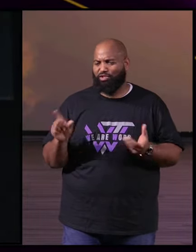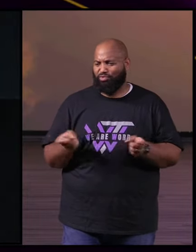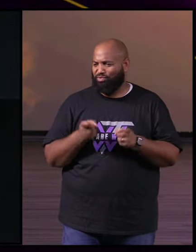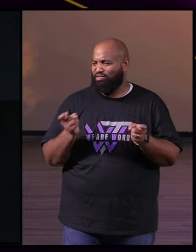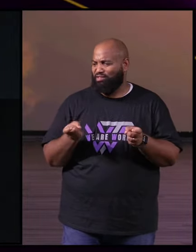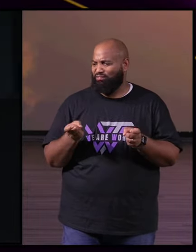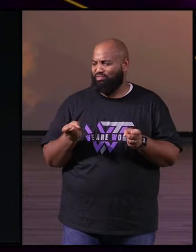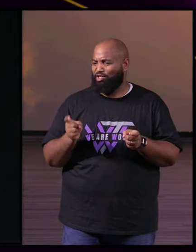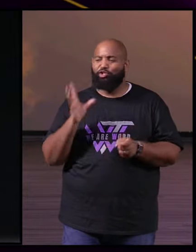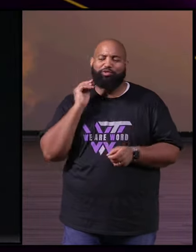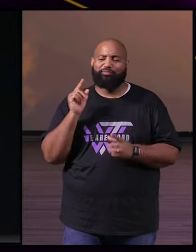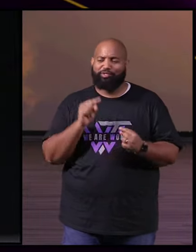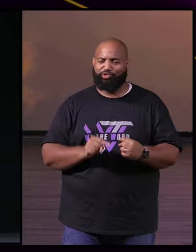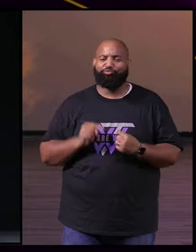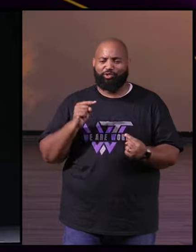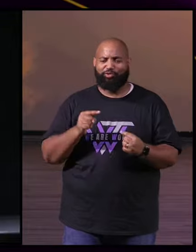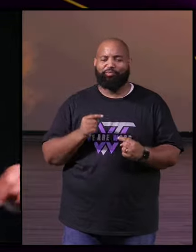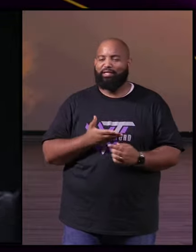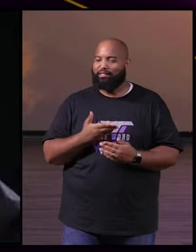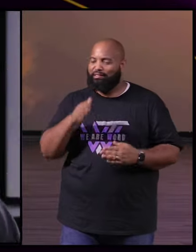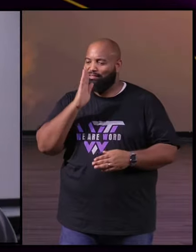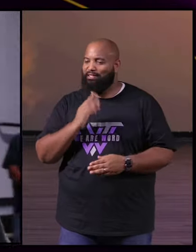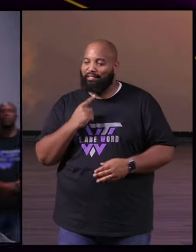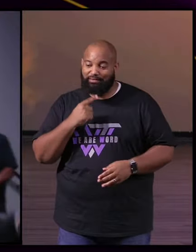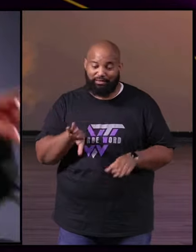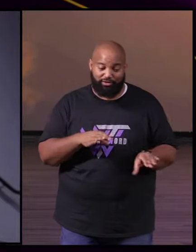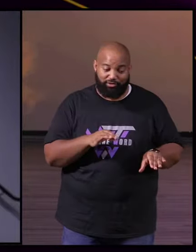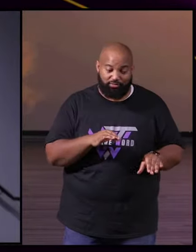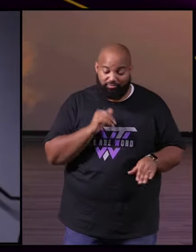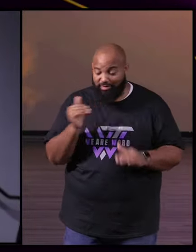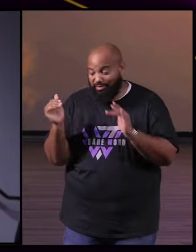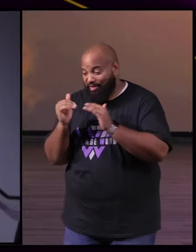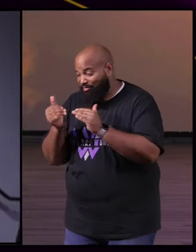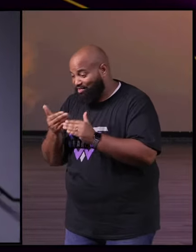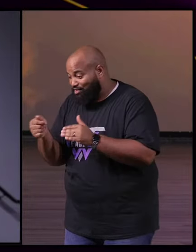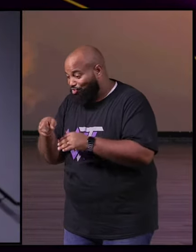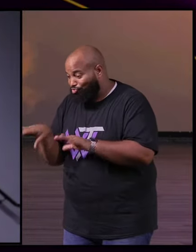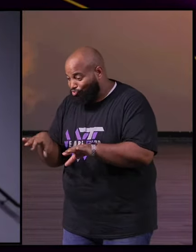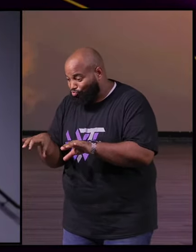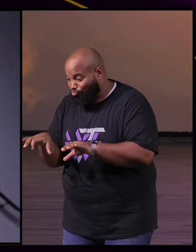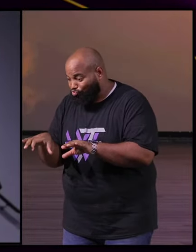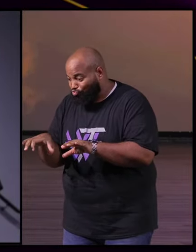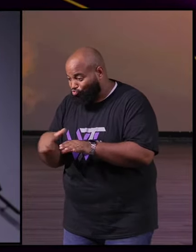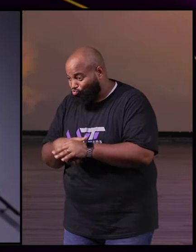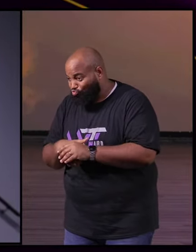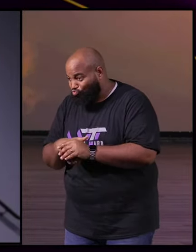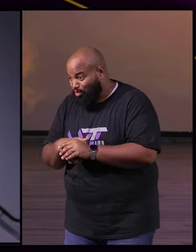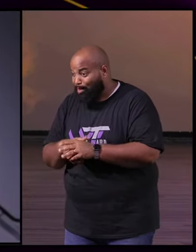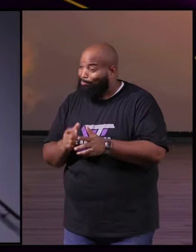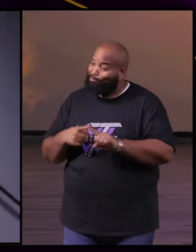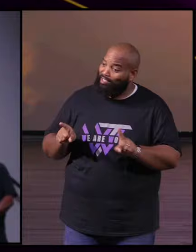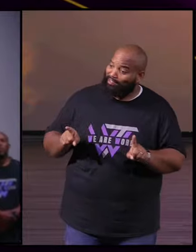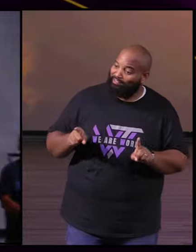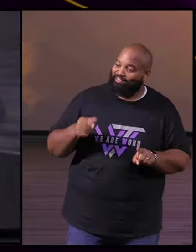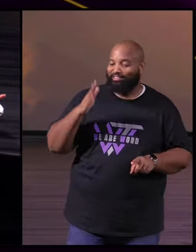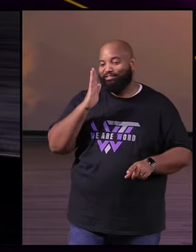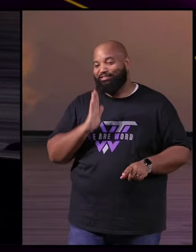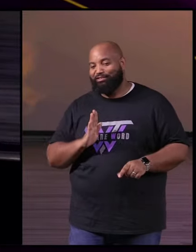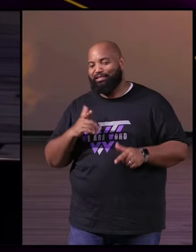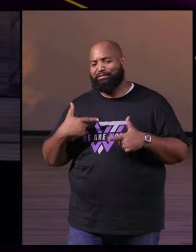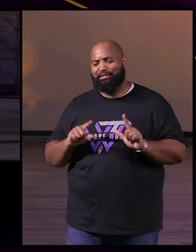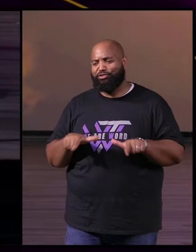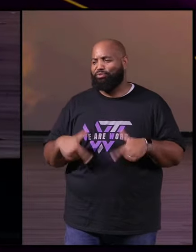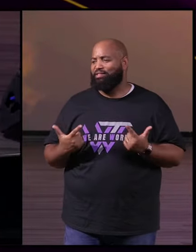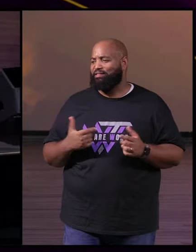What God was saying do and what you were doing were not in sync. But yet, God has let